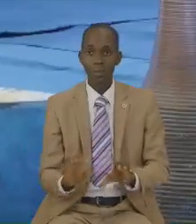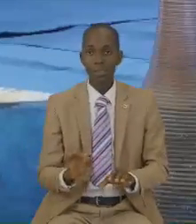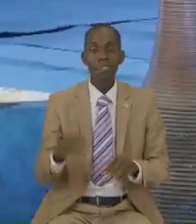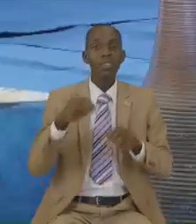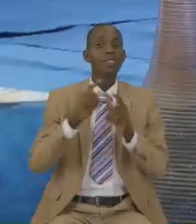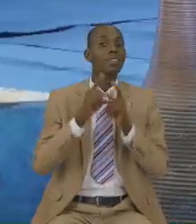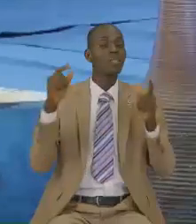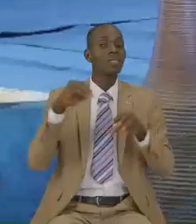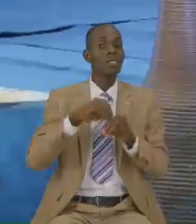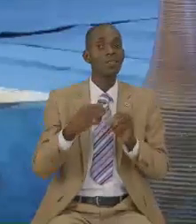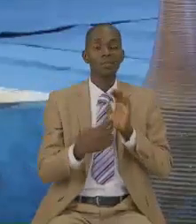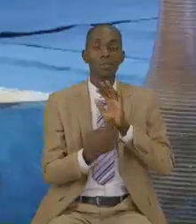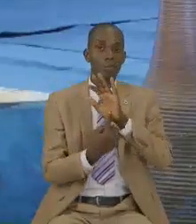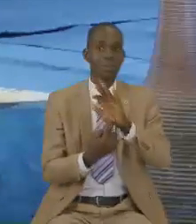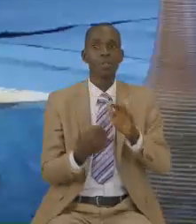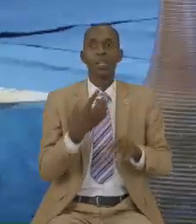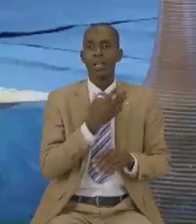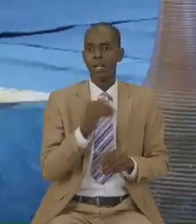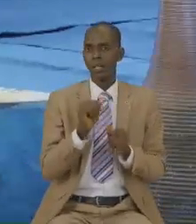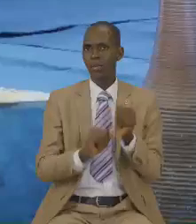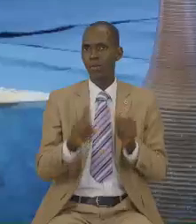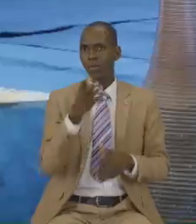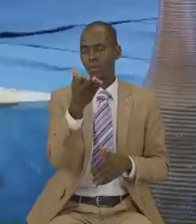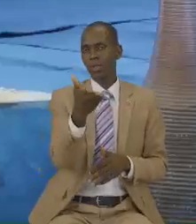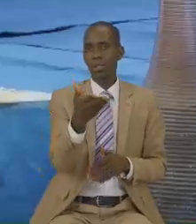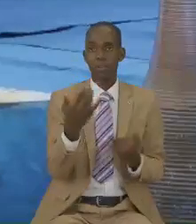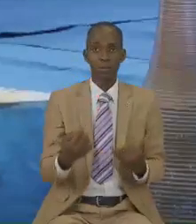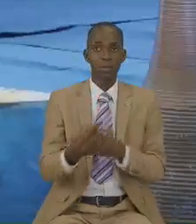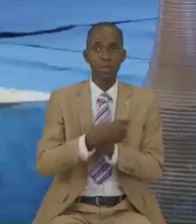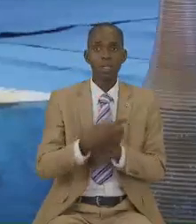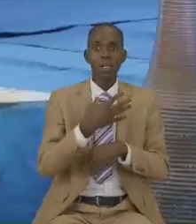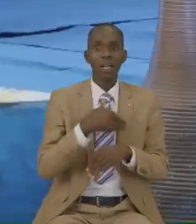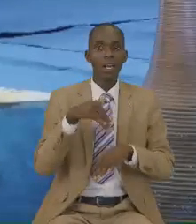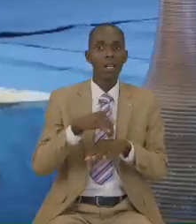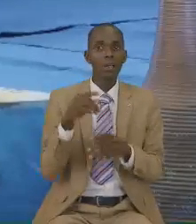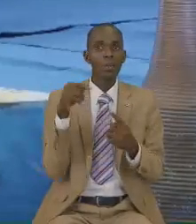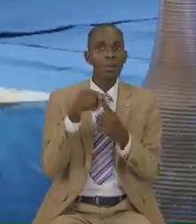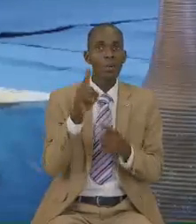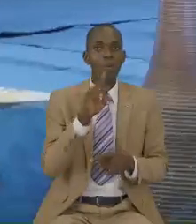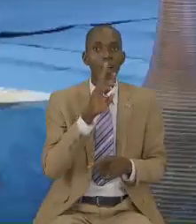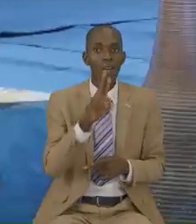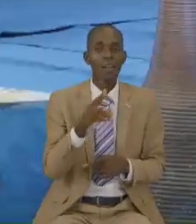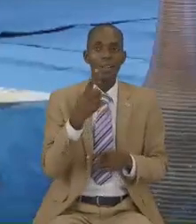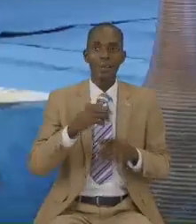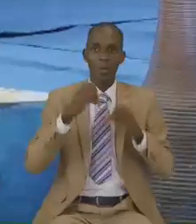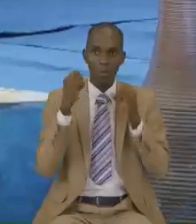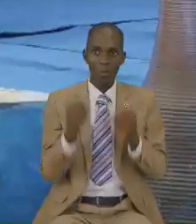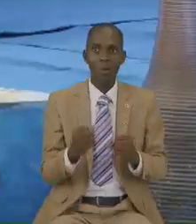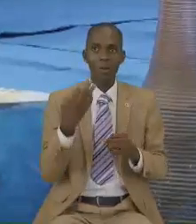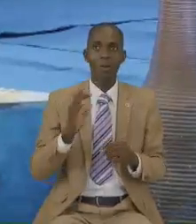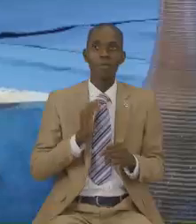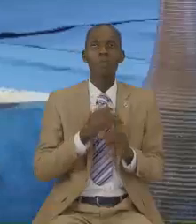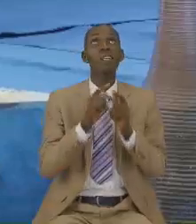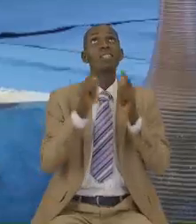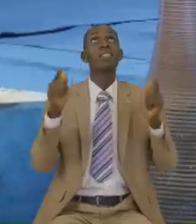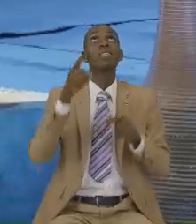in manifestation. And over there today, at the point where you are, the power of our great